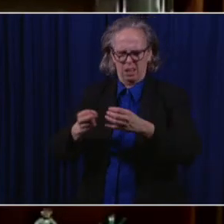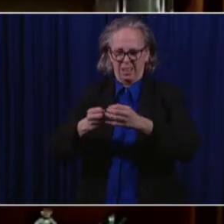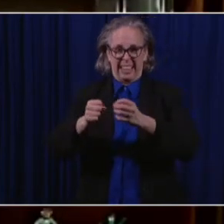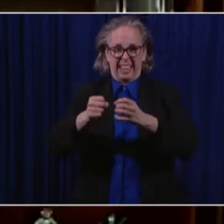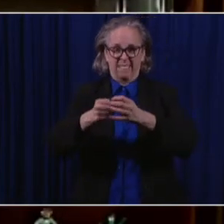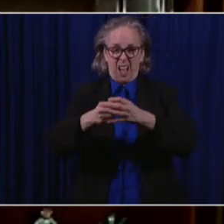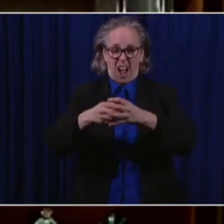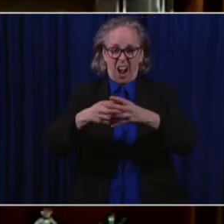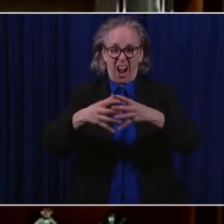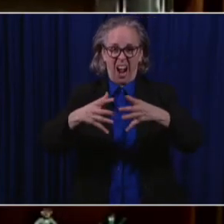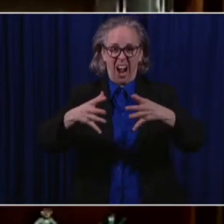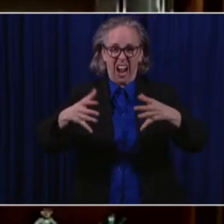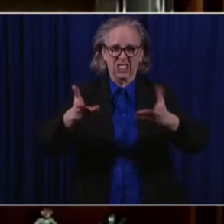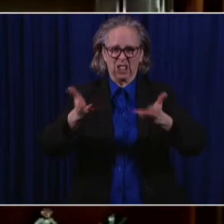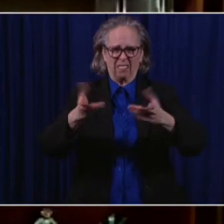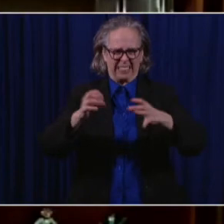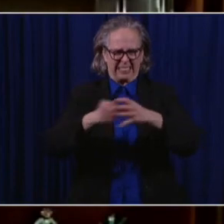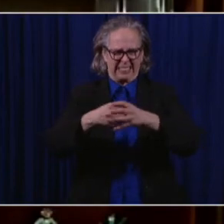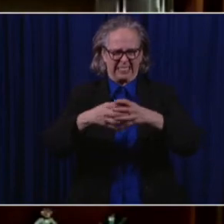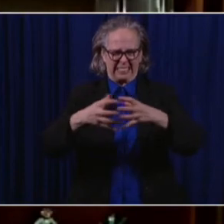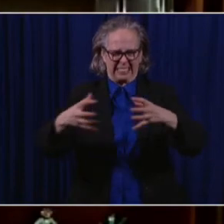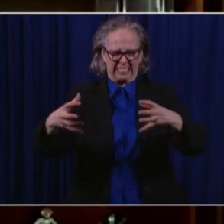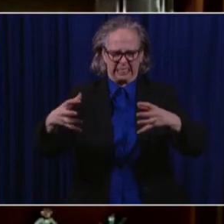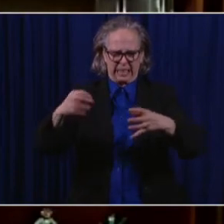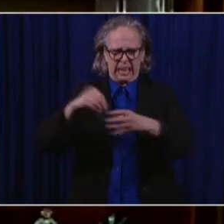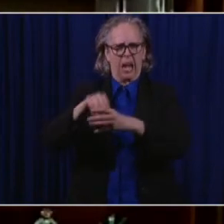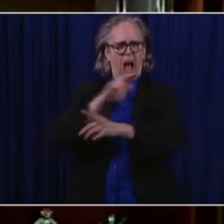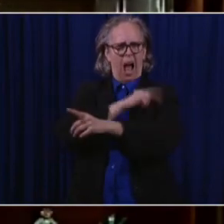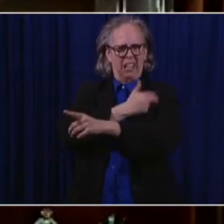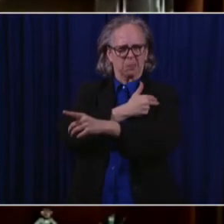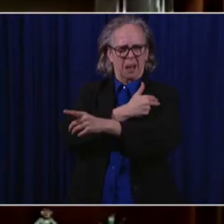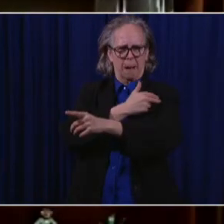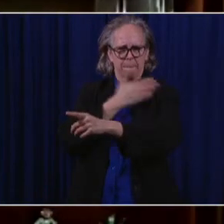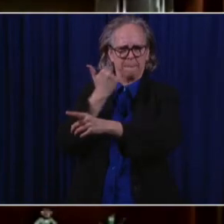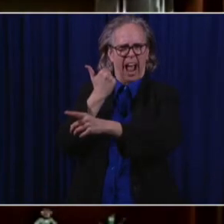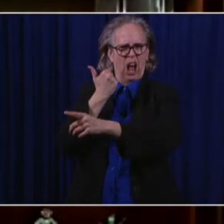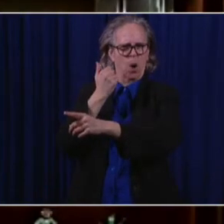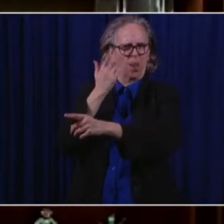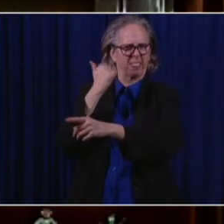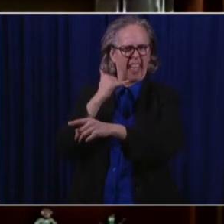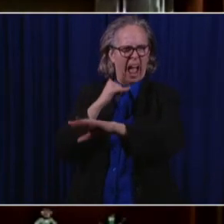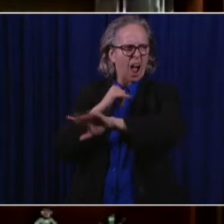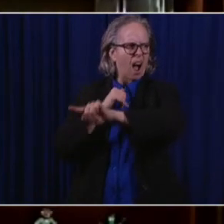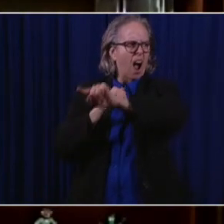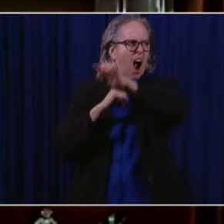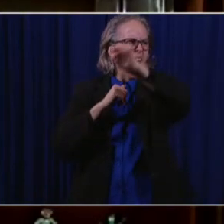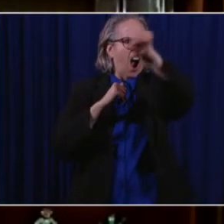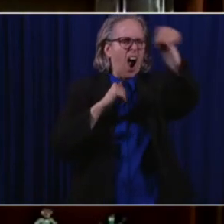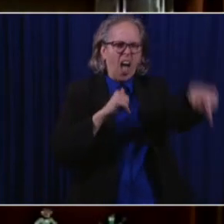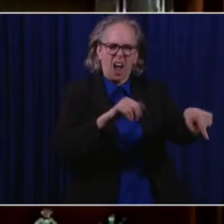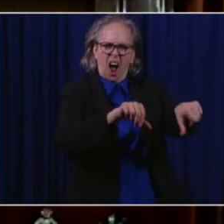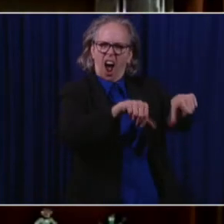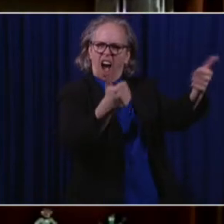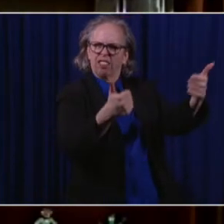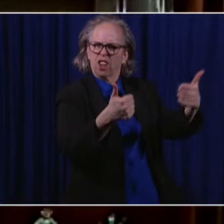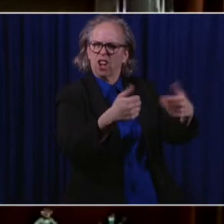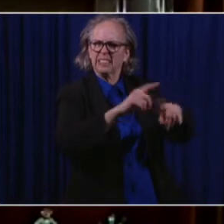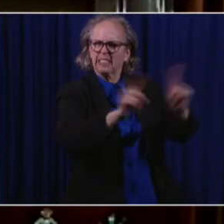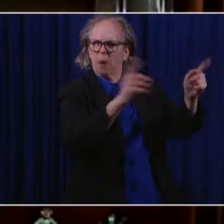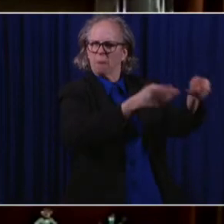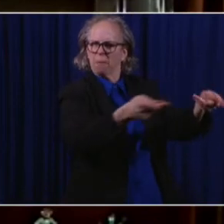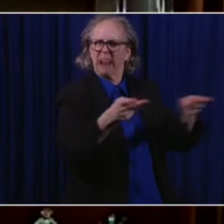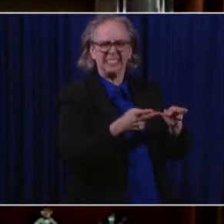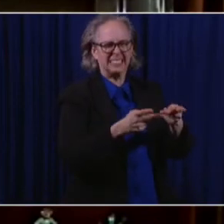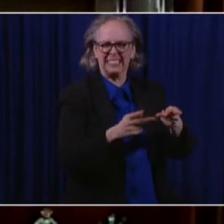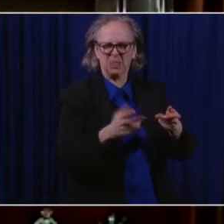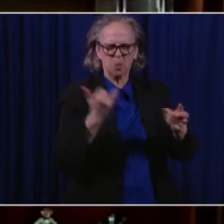much better answer to take care of patients than putting them in an alternative site where all the resources are not really immediately